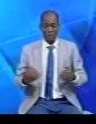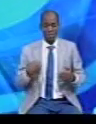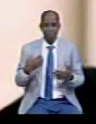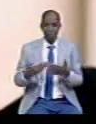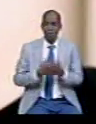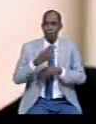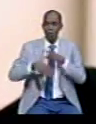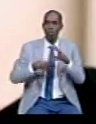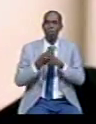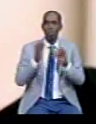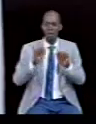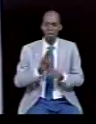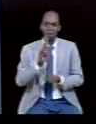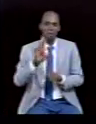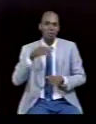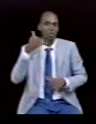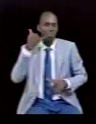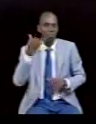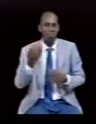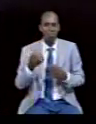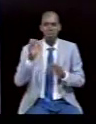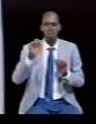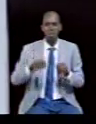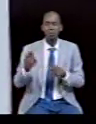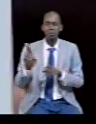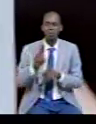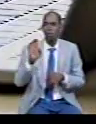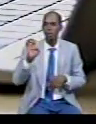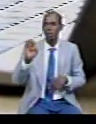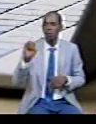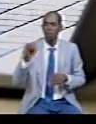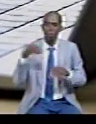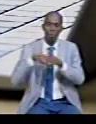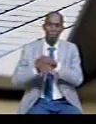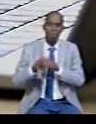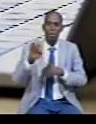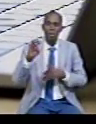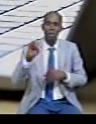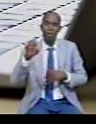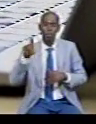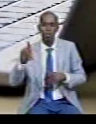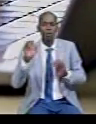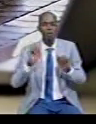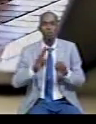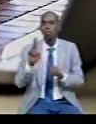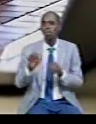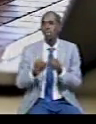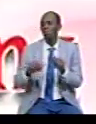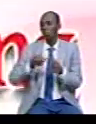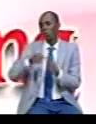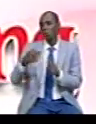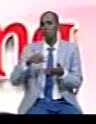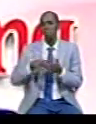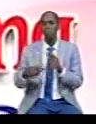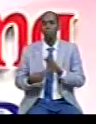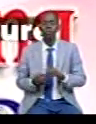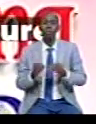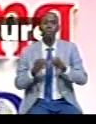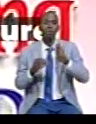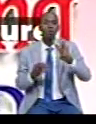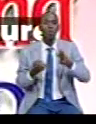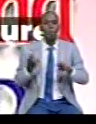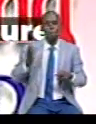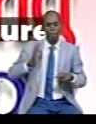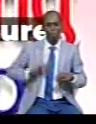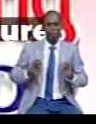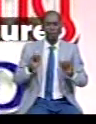a telephone, we can use the email, we can use all the gadgets that are now available. Number four, profitable